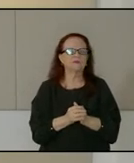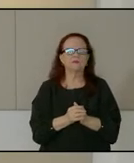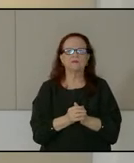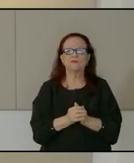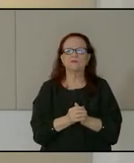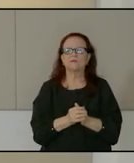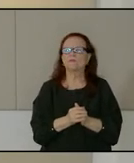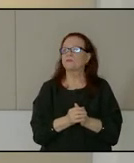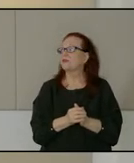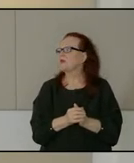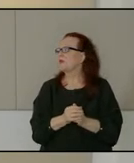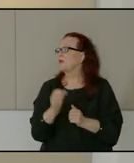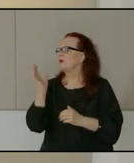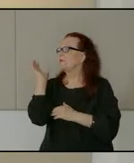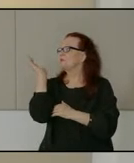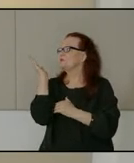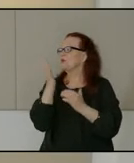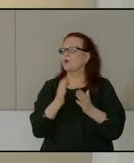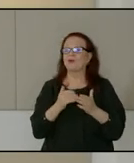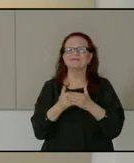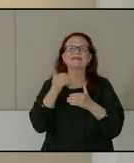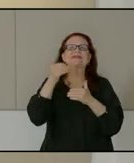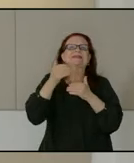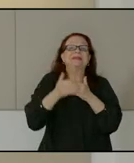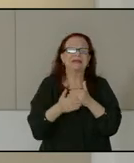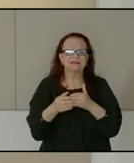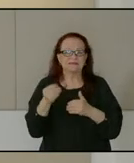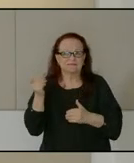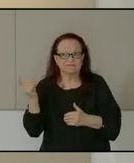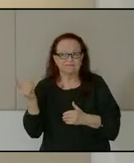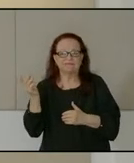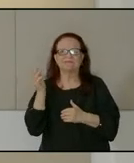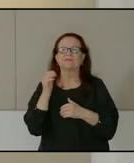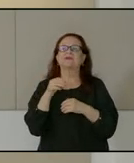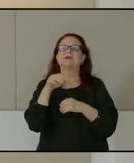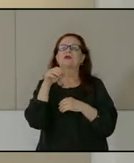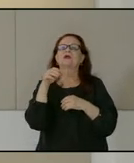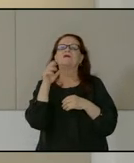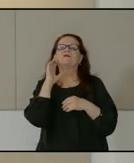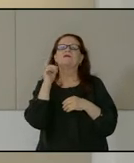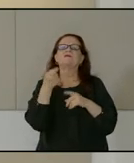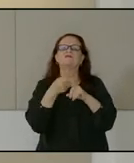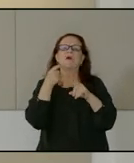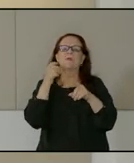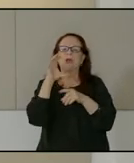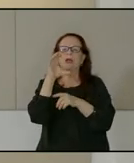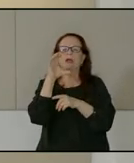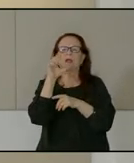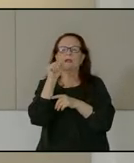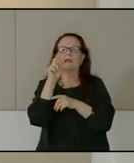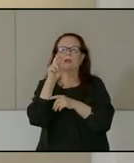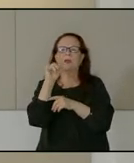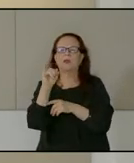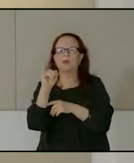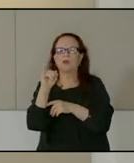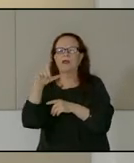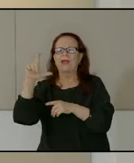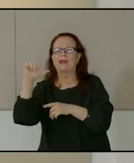Our next speaker is Masih Fouladi, Deputy Executive Director from CAIR-LA. Sir, you're on.